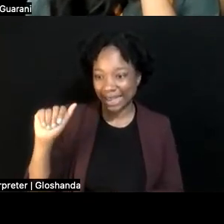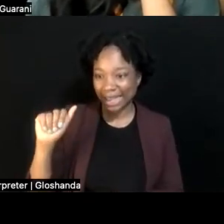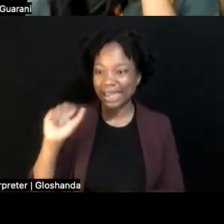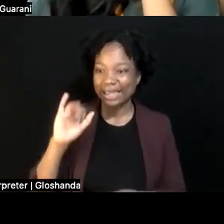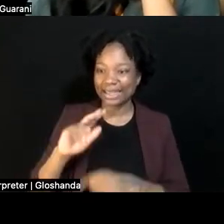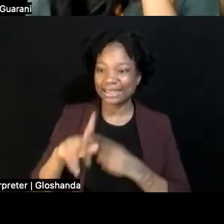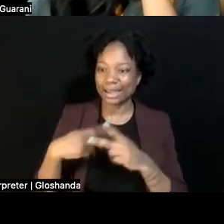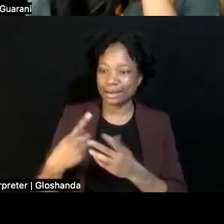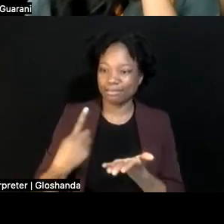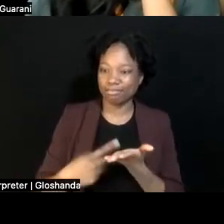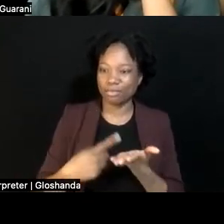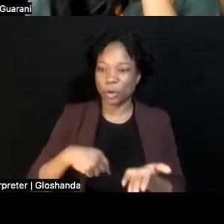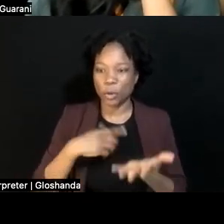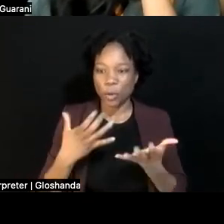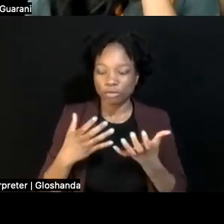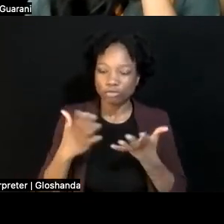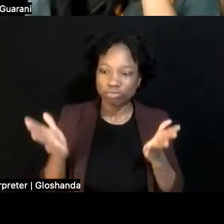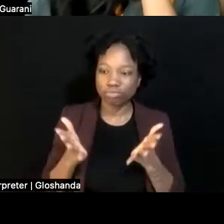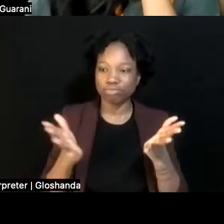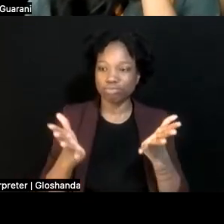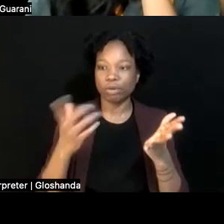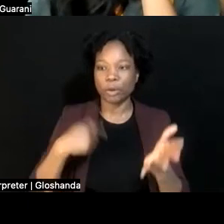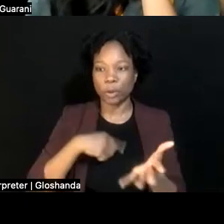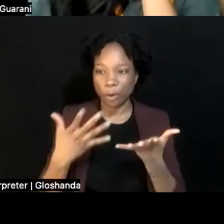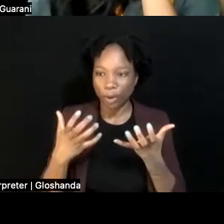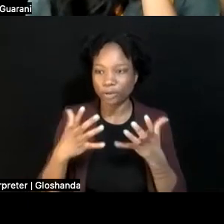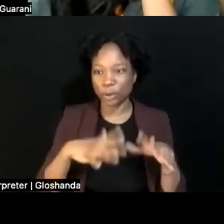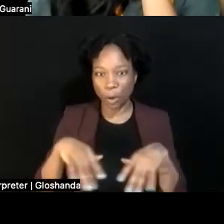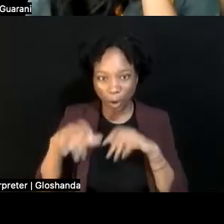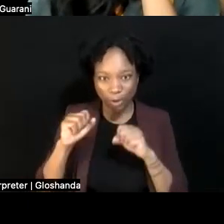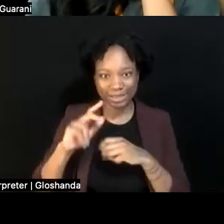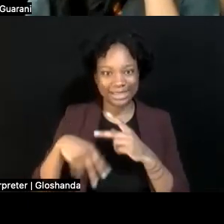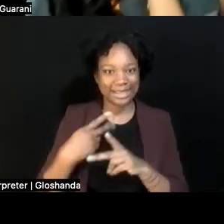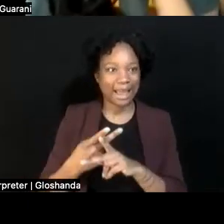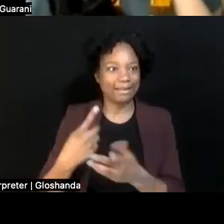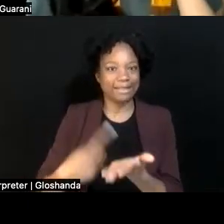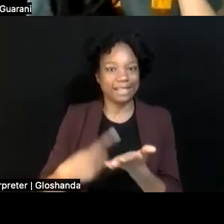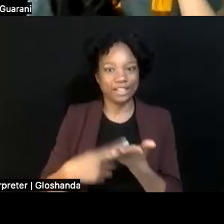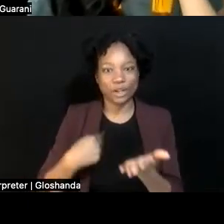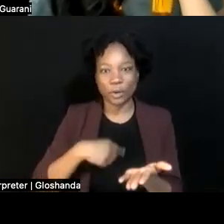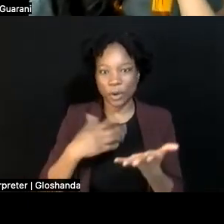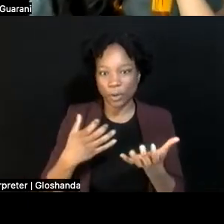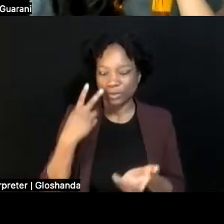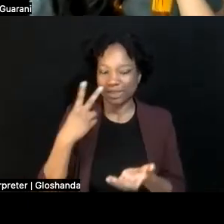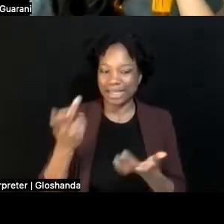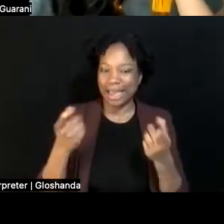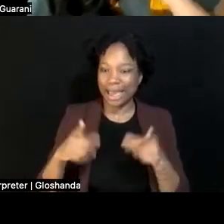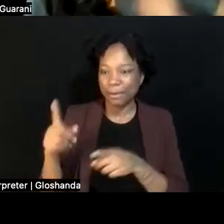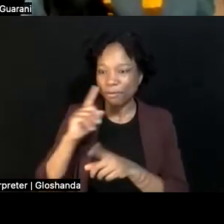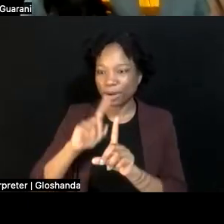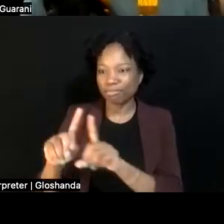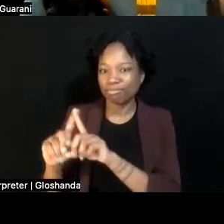to encourage, that we want to host, that we want to see happen at IDA events. So